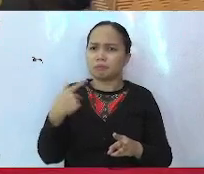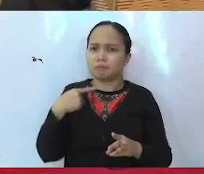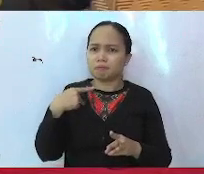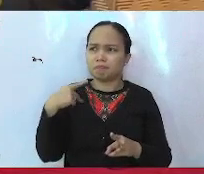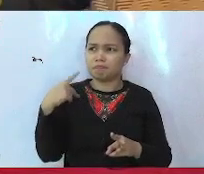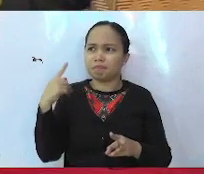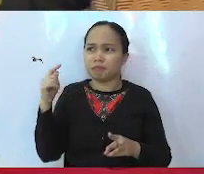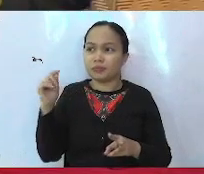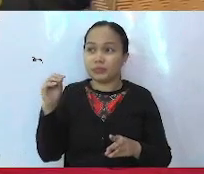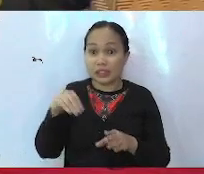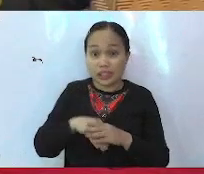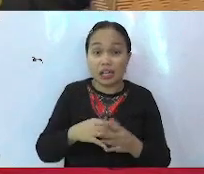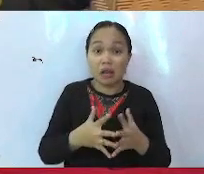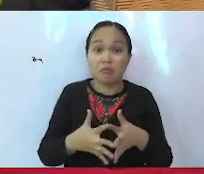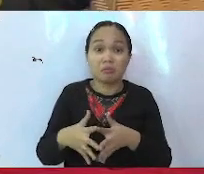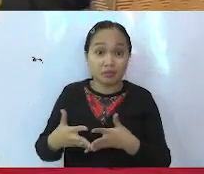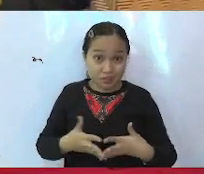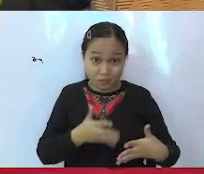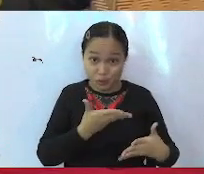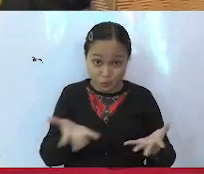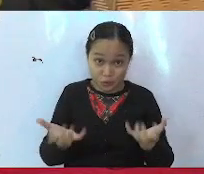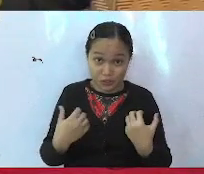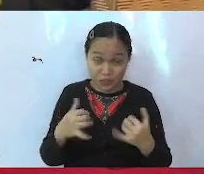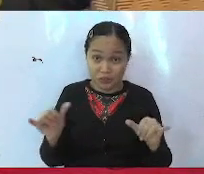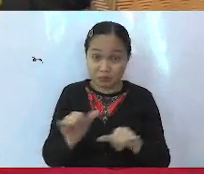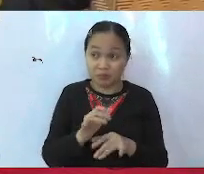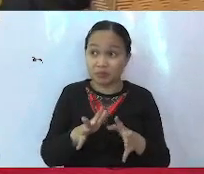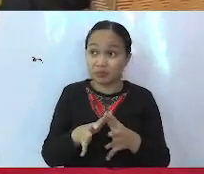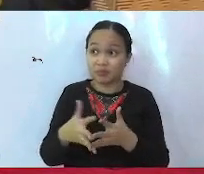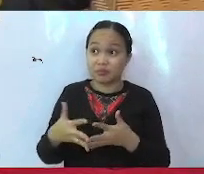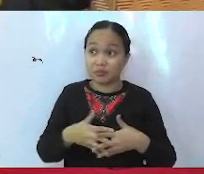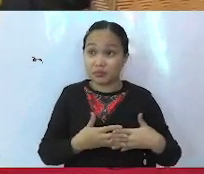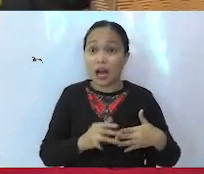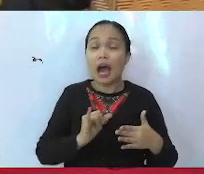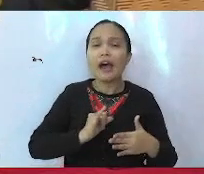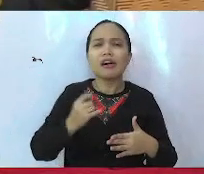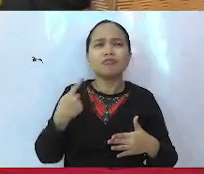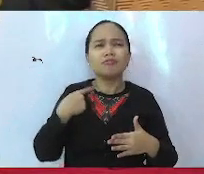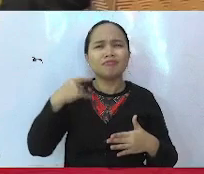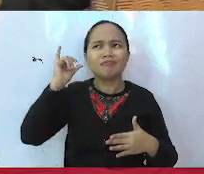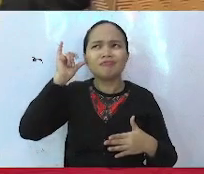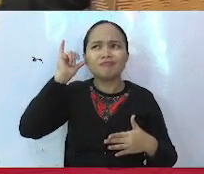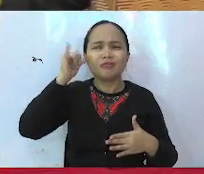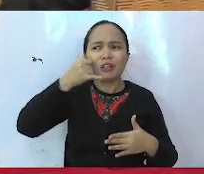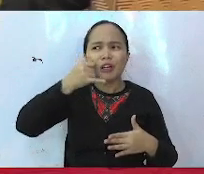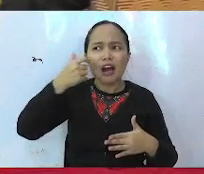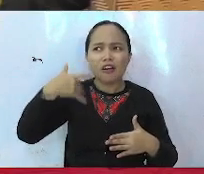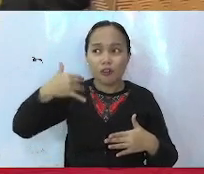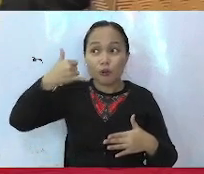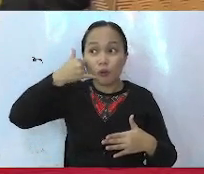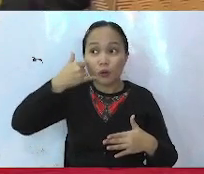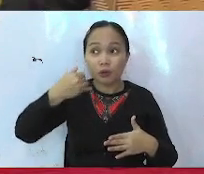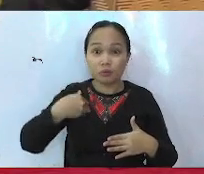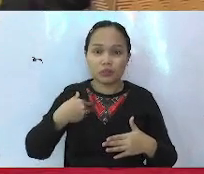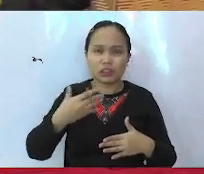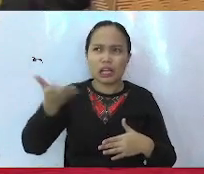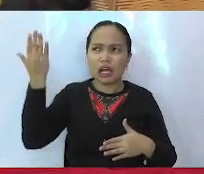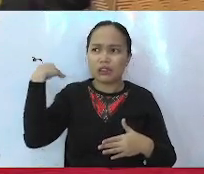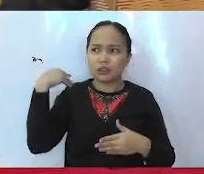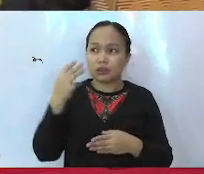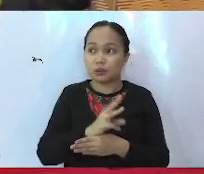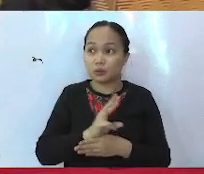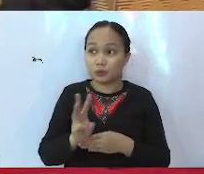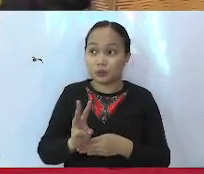like teenagers in America? I got a phone call from a man that works at a morgue a week before I came uh-huh.